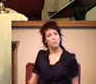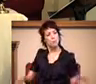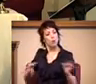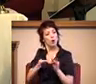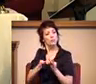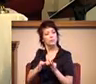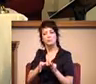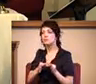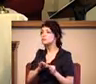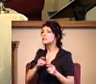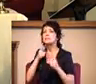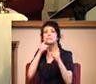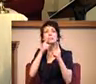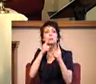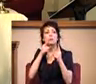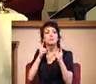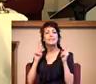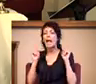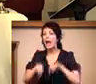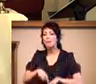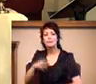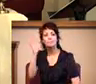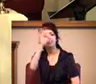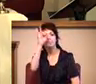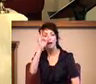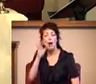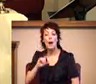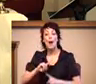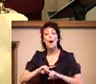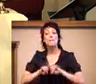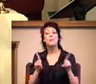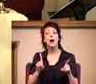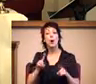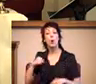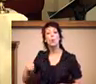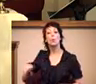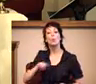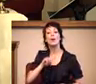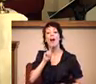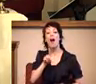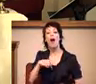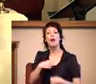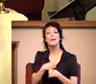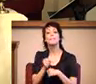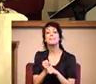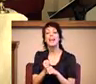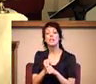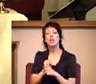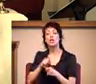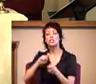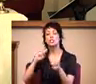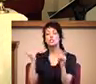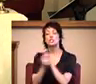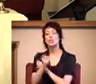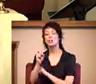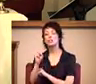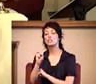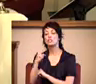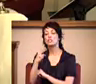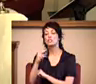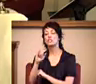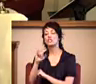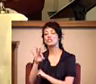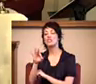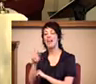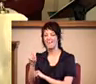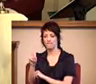we don't know what's going to happen, but we're going to make shift happen. You know, when the Berlin Wall came down,